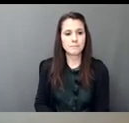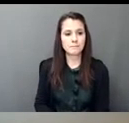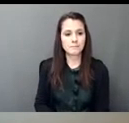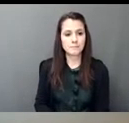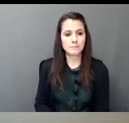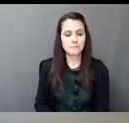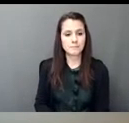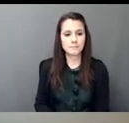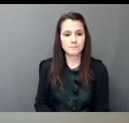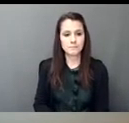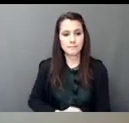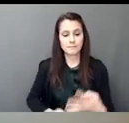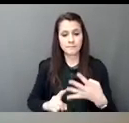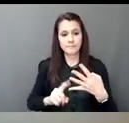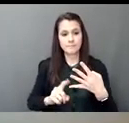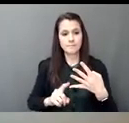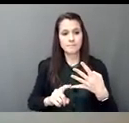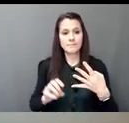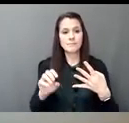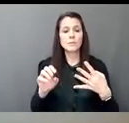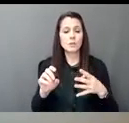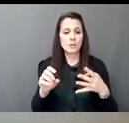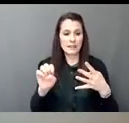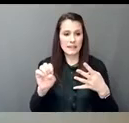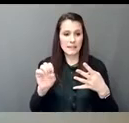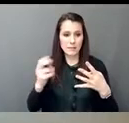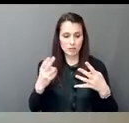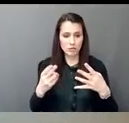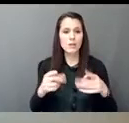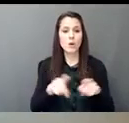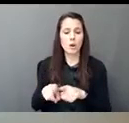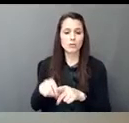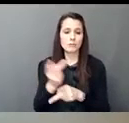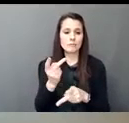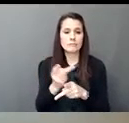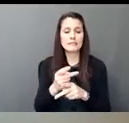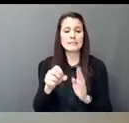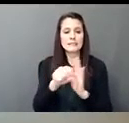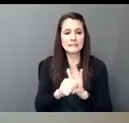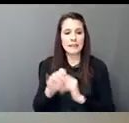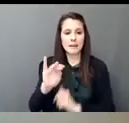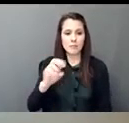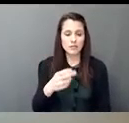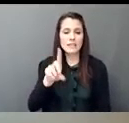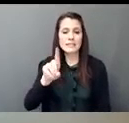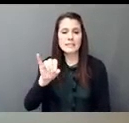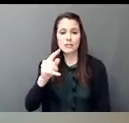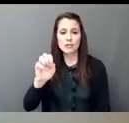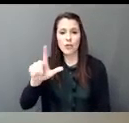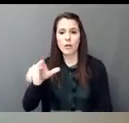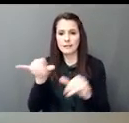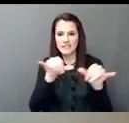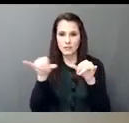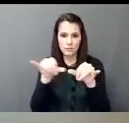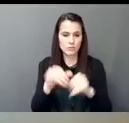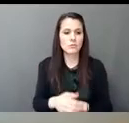And last, eMichigan also maintains the State of Michigan digital standards. The digital standards is